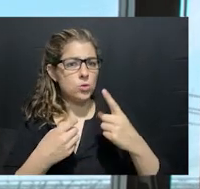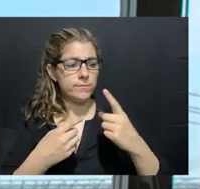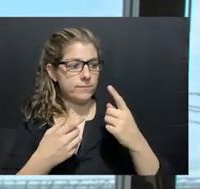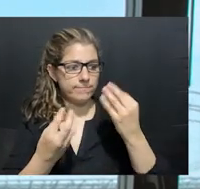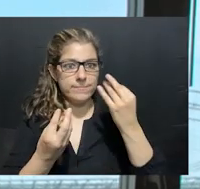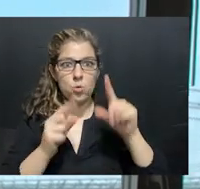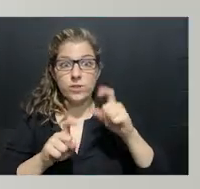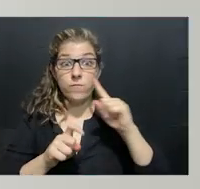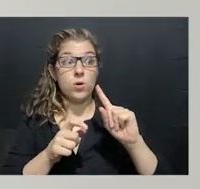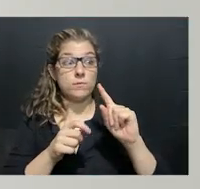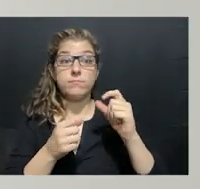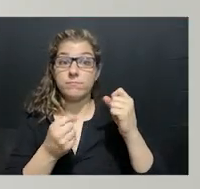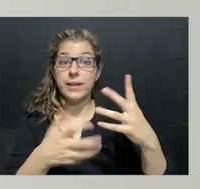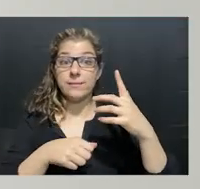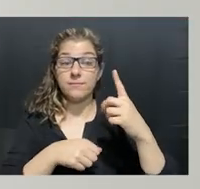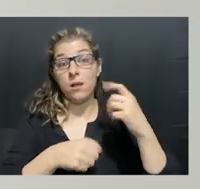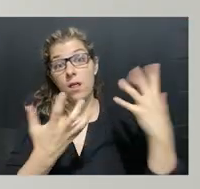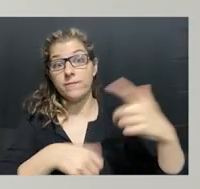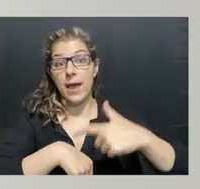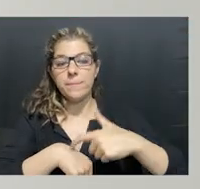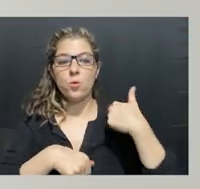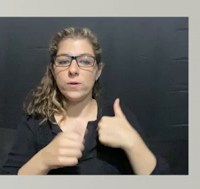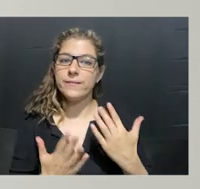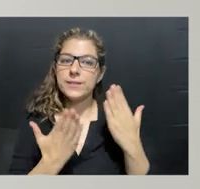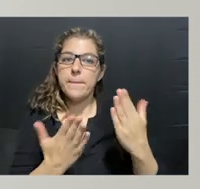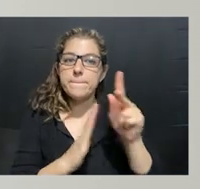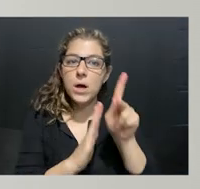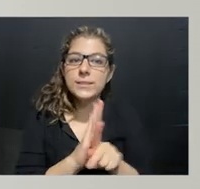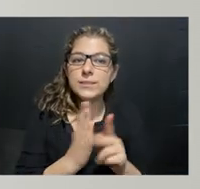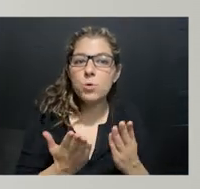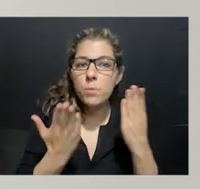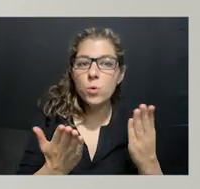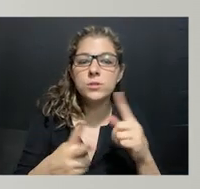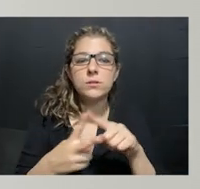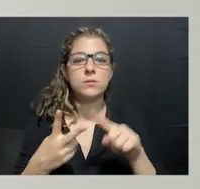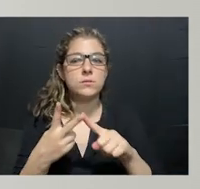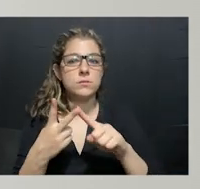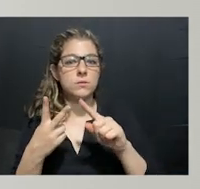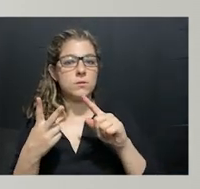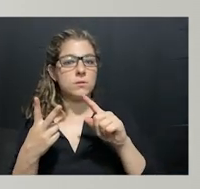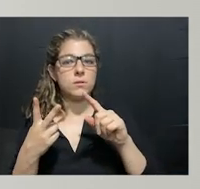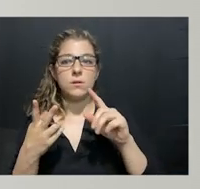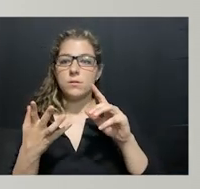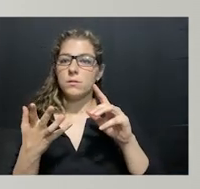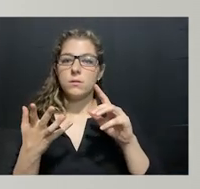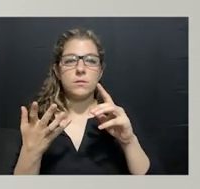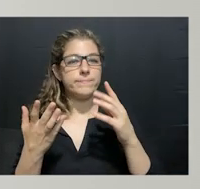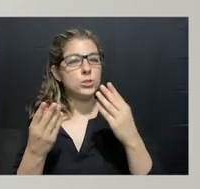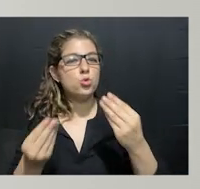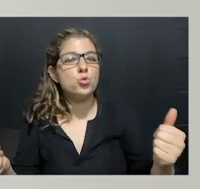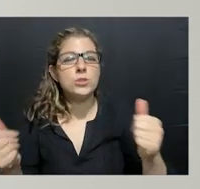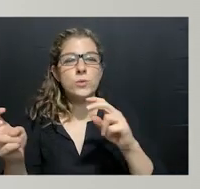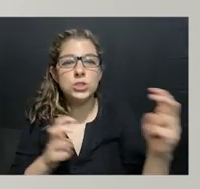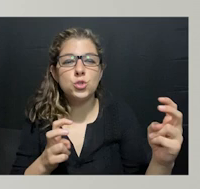for some time and have lifted up policy proposals, prescriptions for thorny issues that